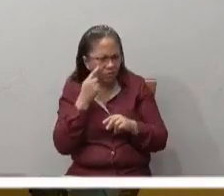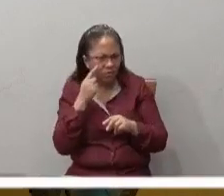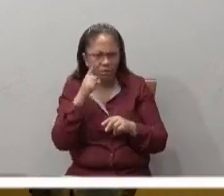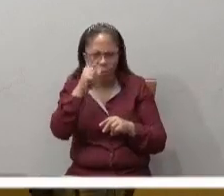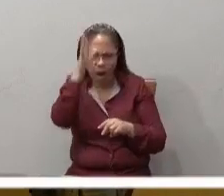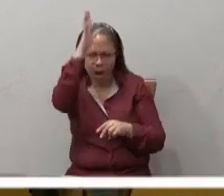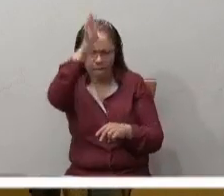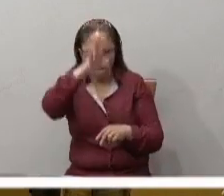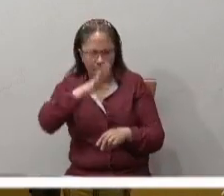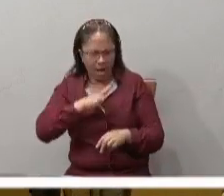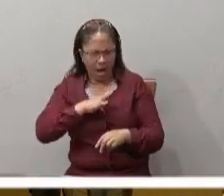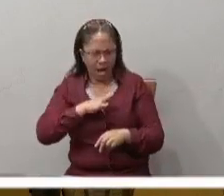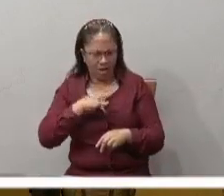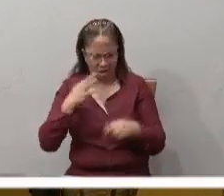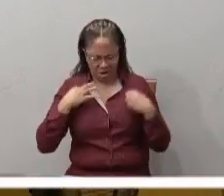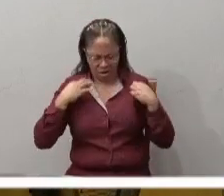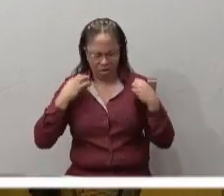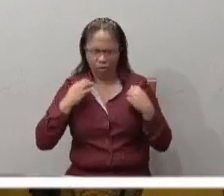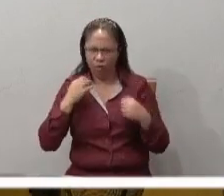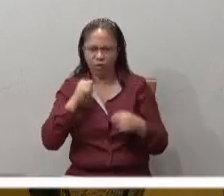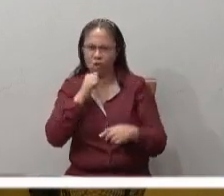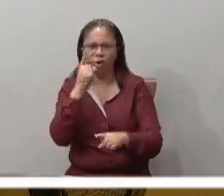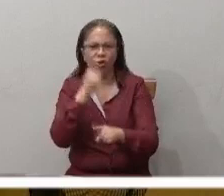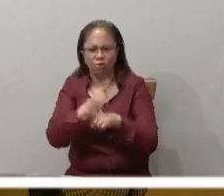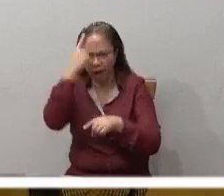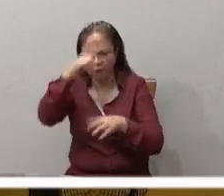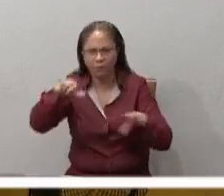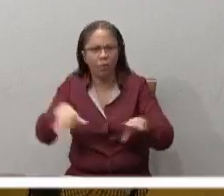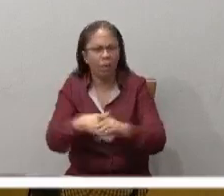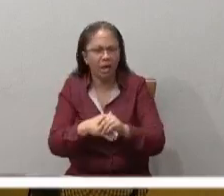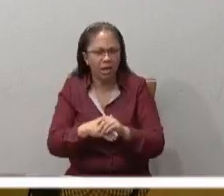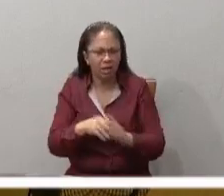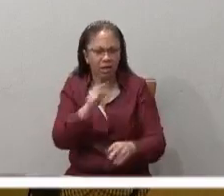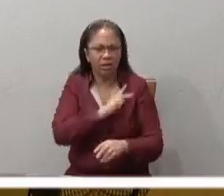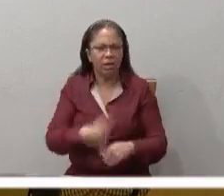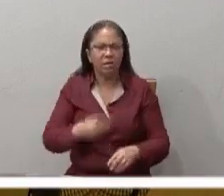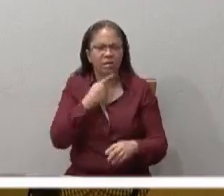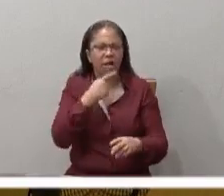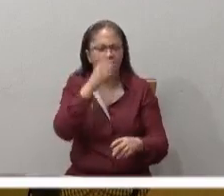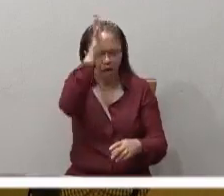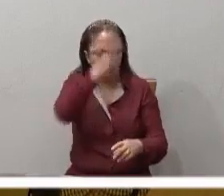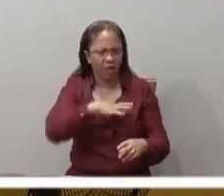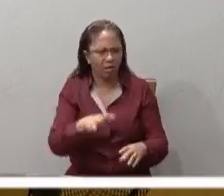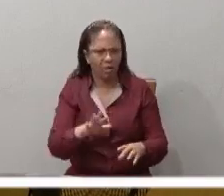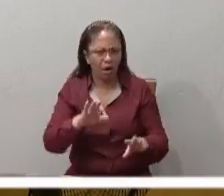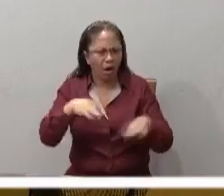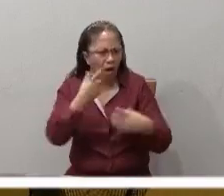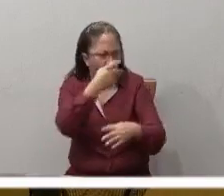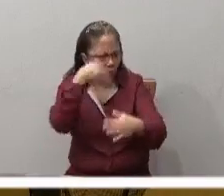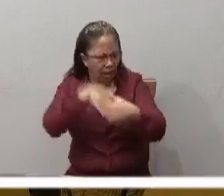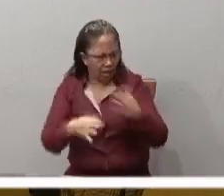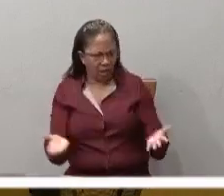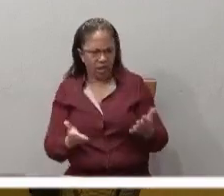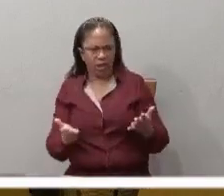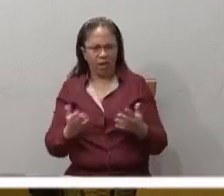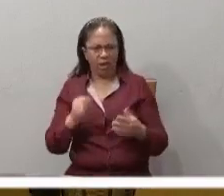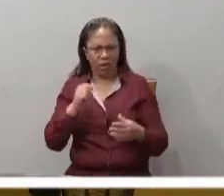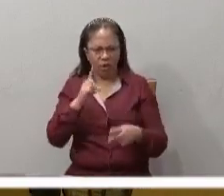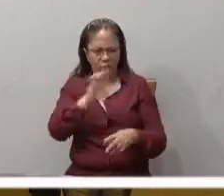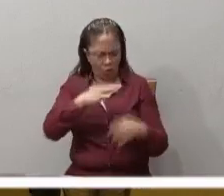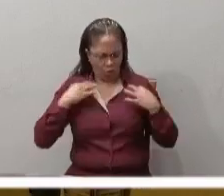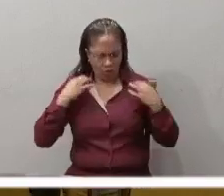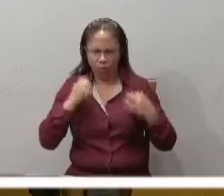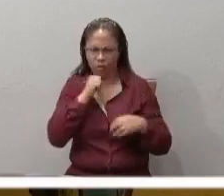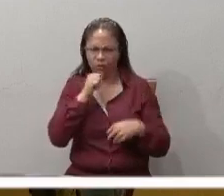one man who was not wearing a wedding garment and said to him, 'How did you get in here, my friend, without a